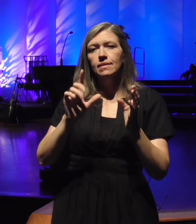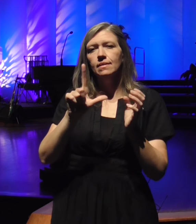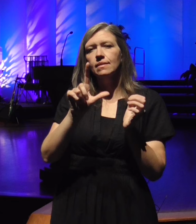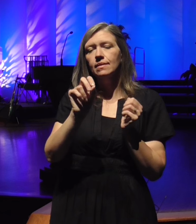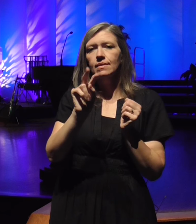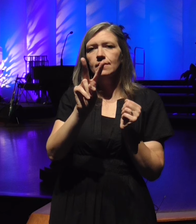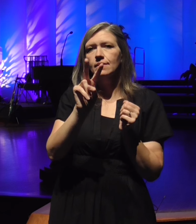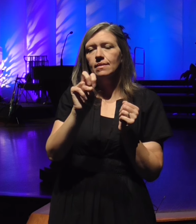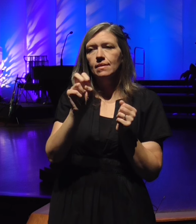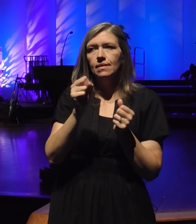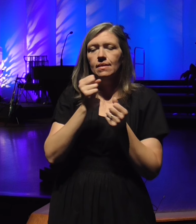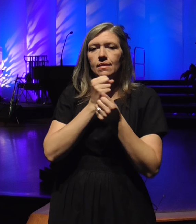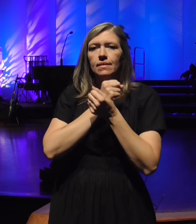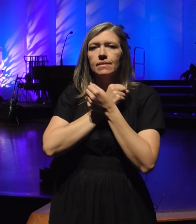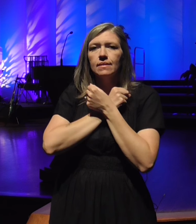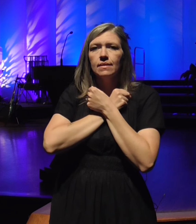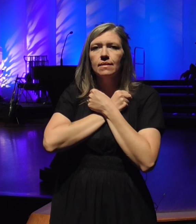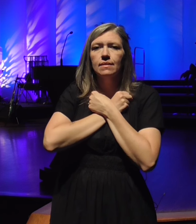We